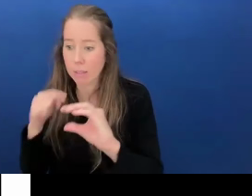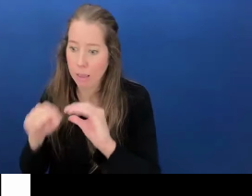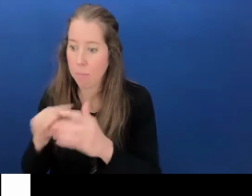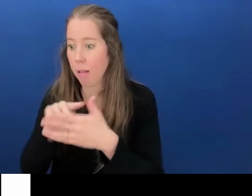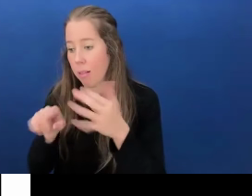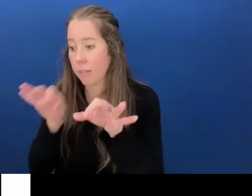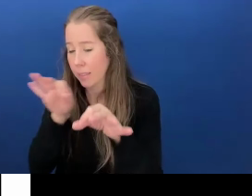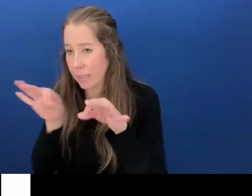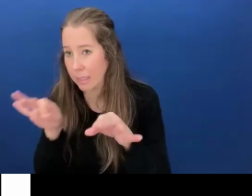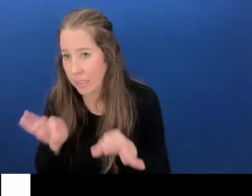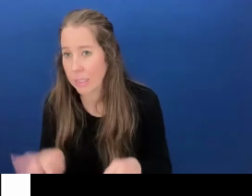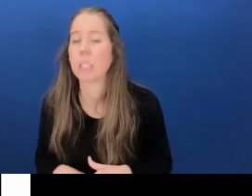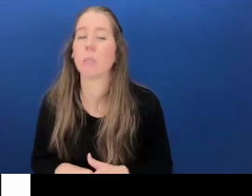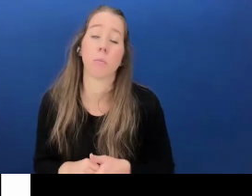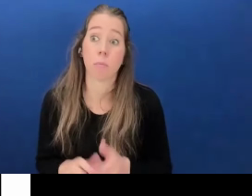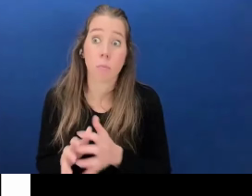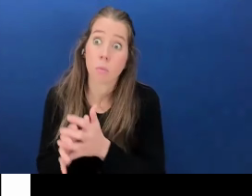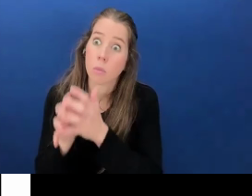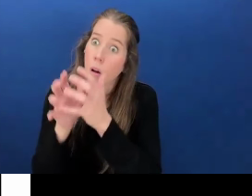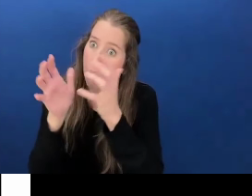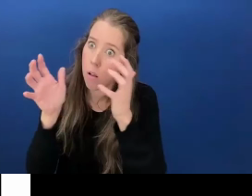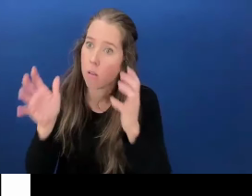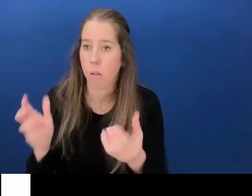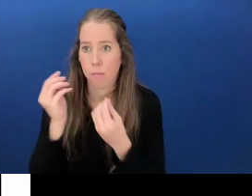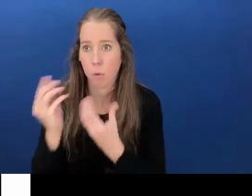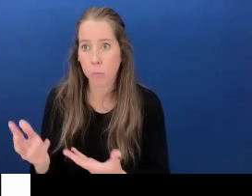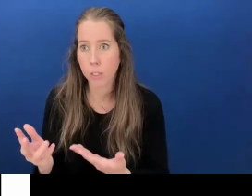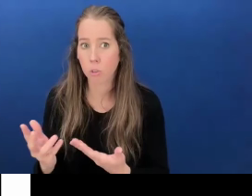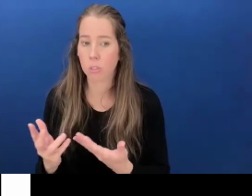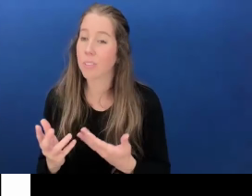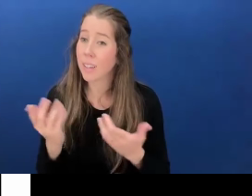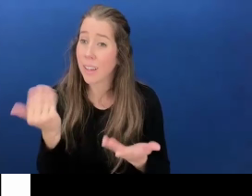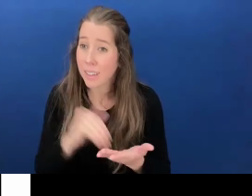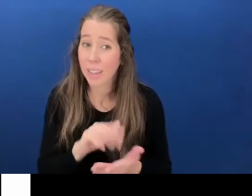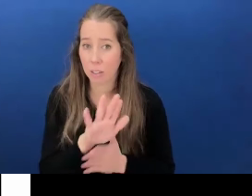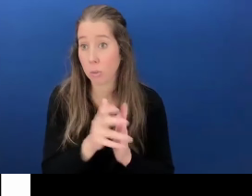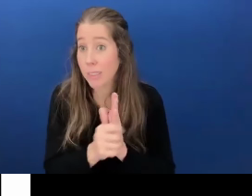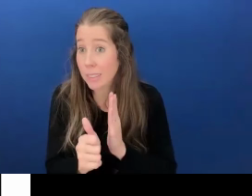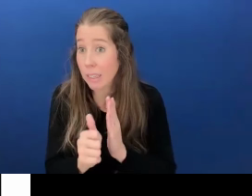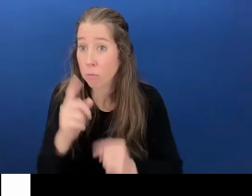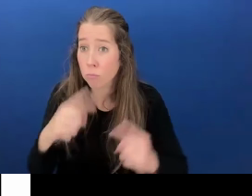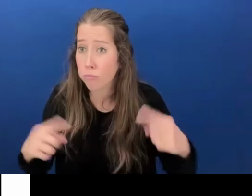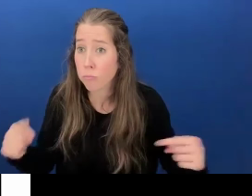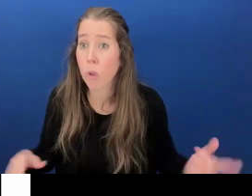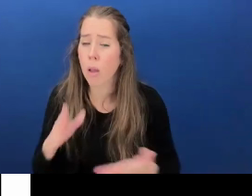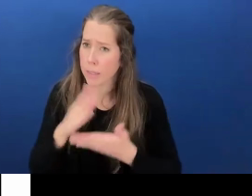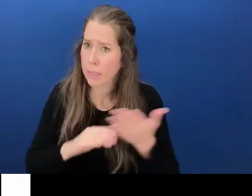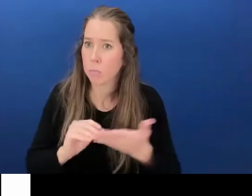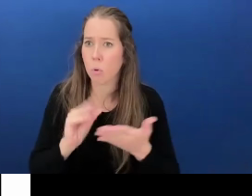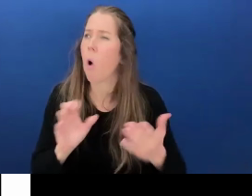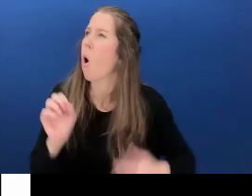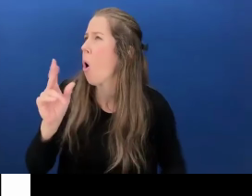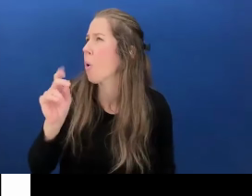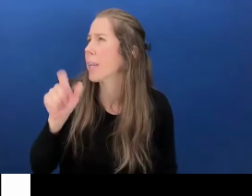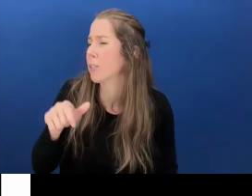And it's a lot because, again, with the skills being where they are, some of these students are like, oh, okay, I just need to know